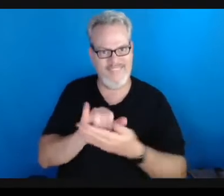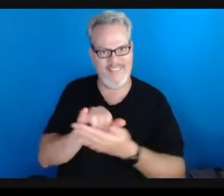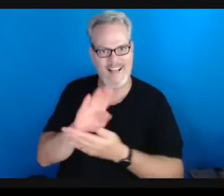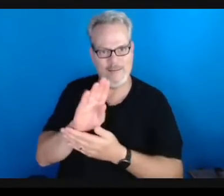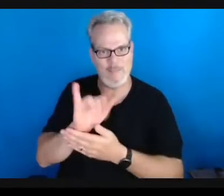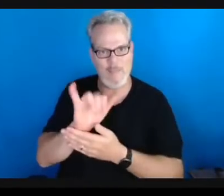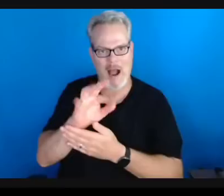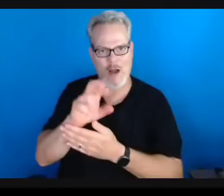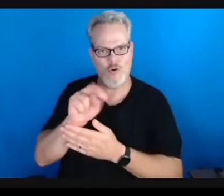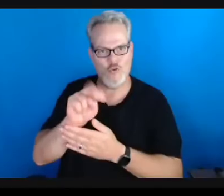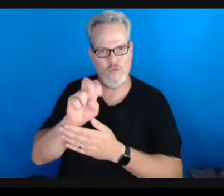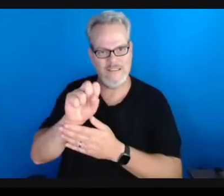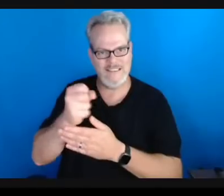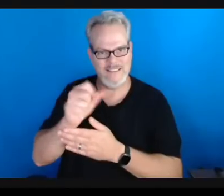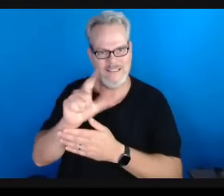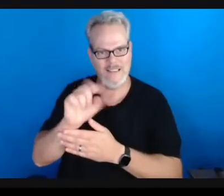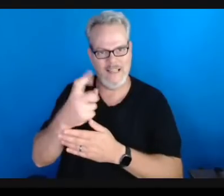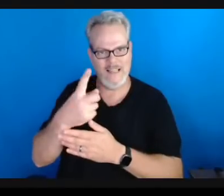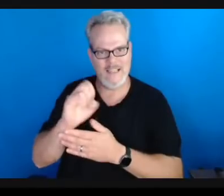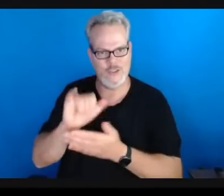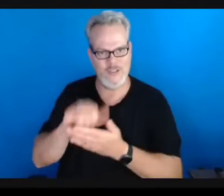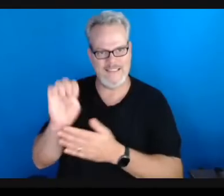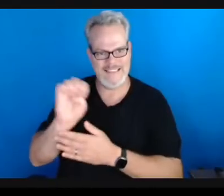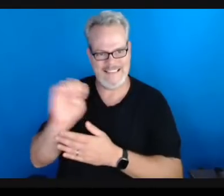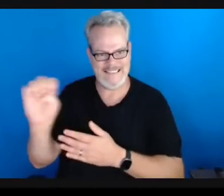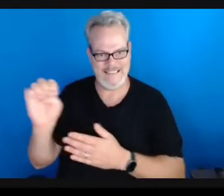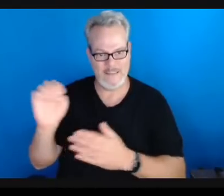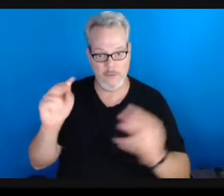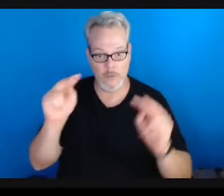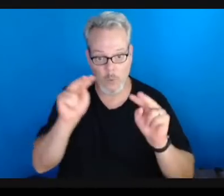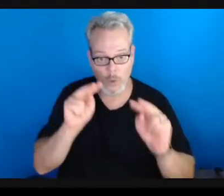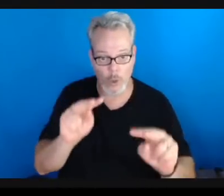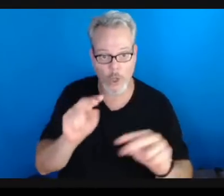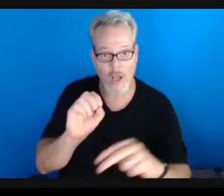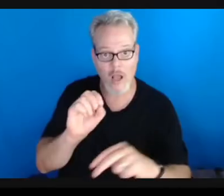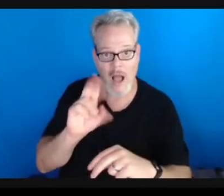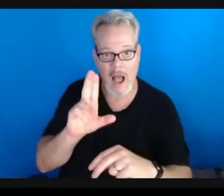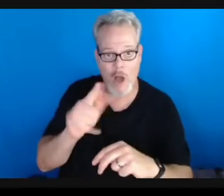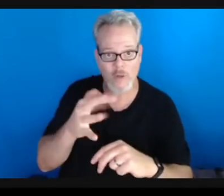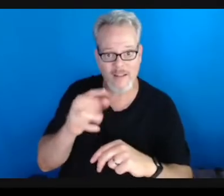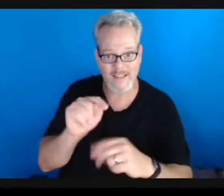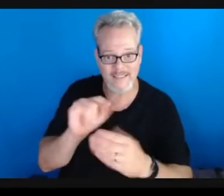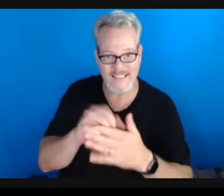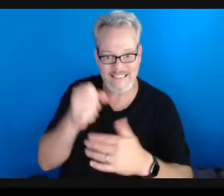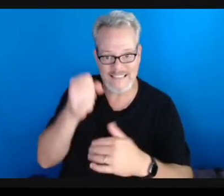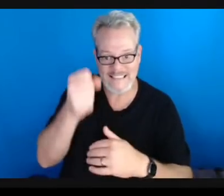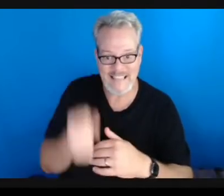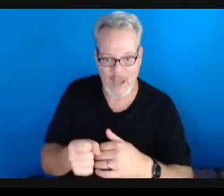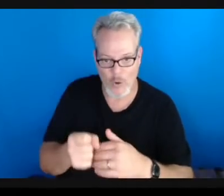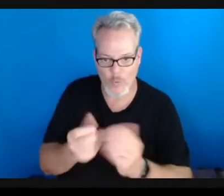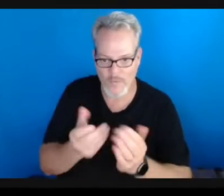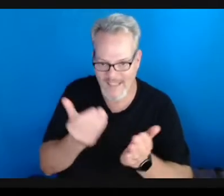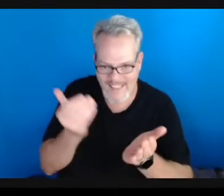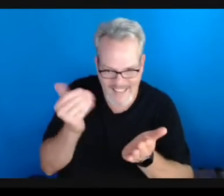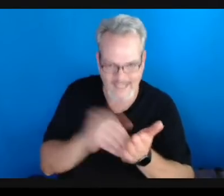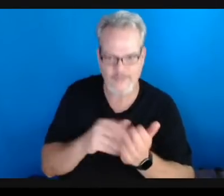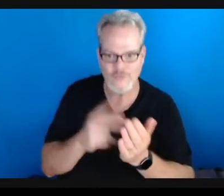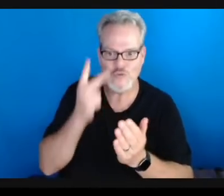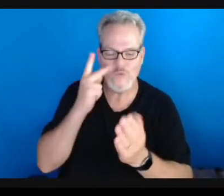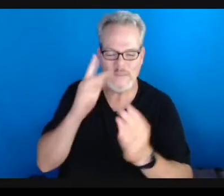east. We look at the outlet in the south, just this up and down component once again, and there you can